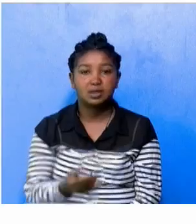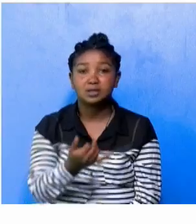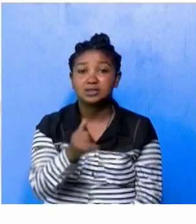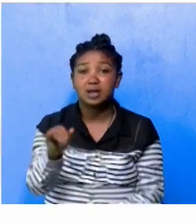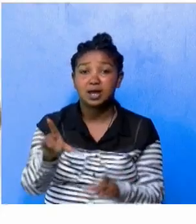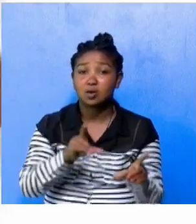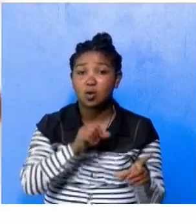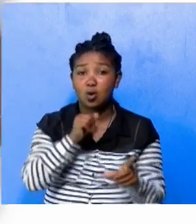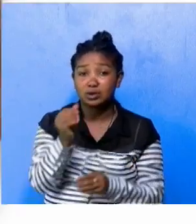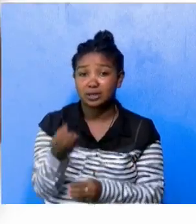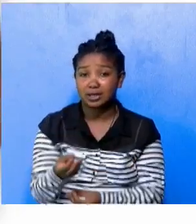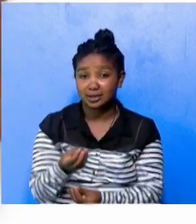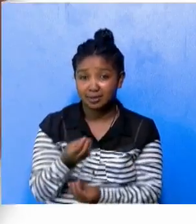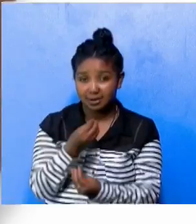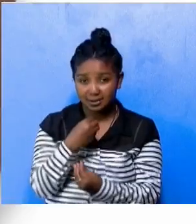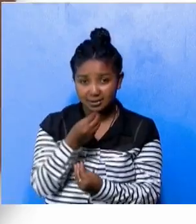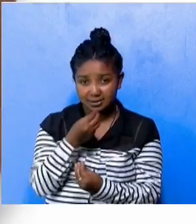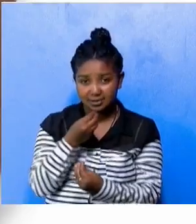eat